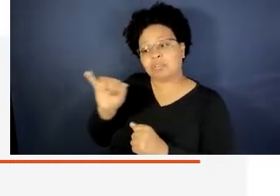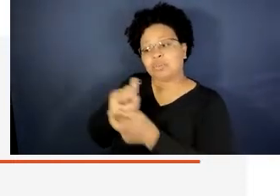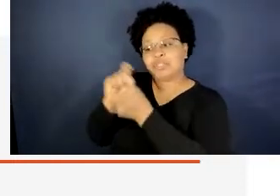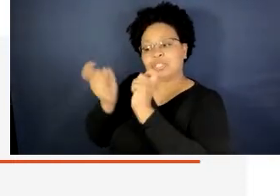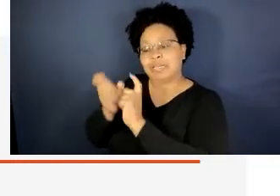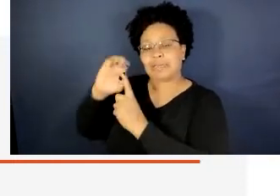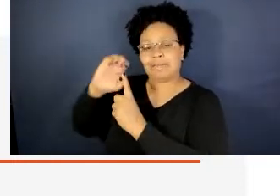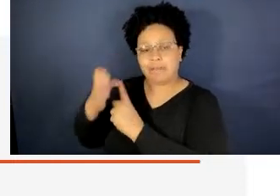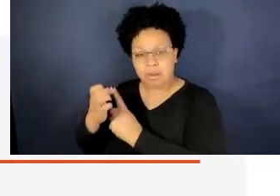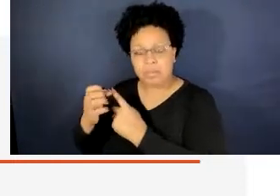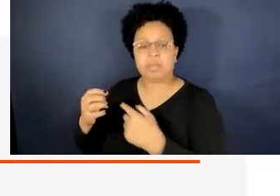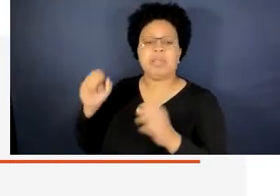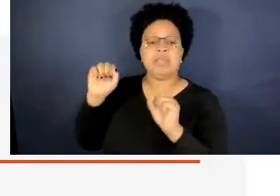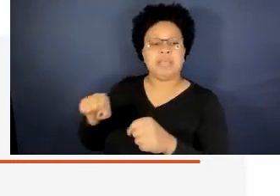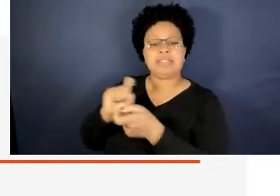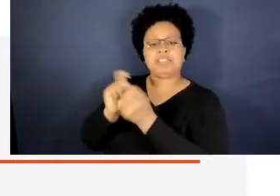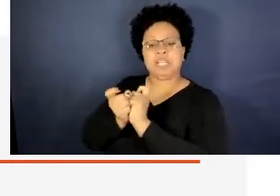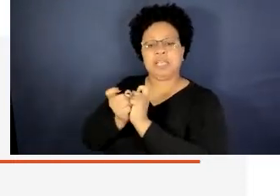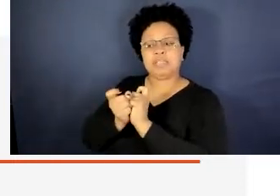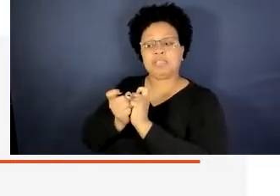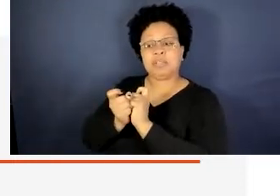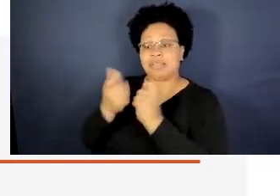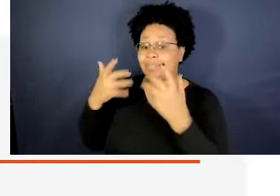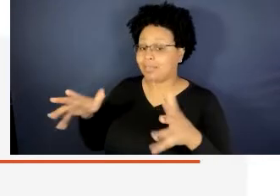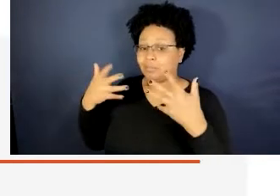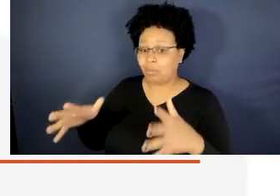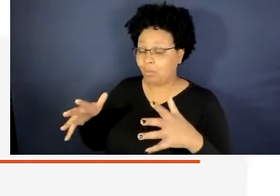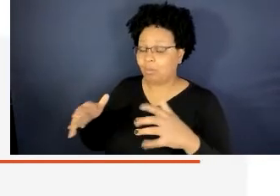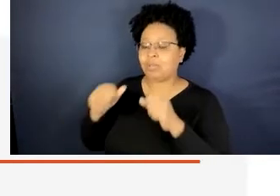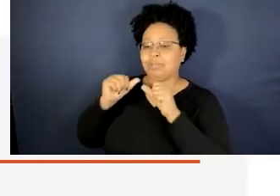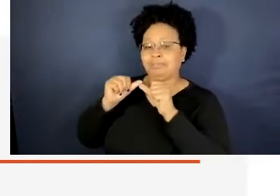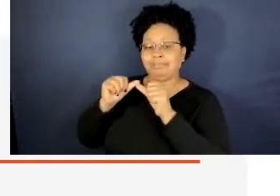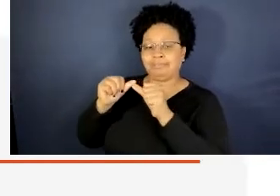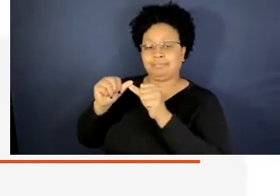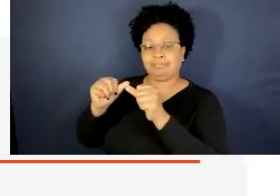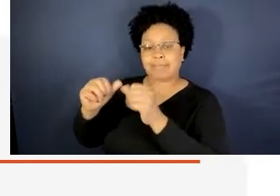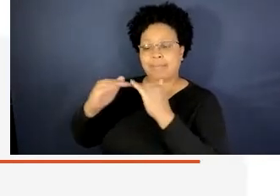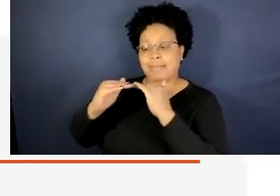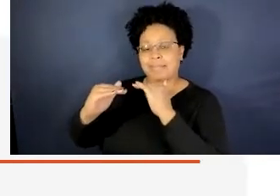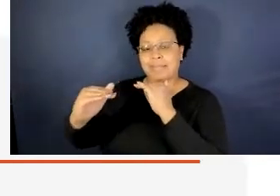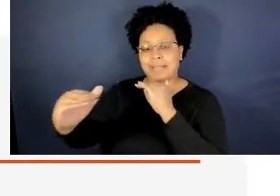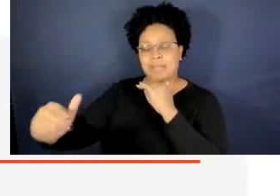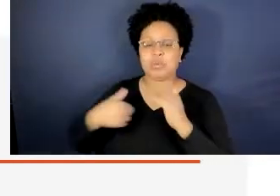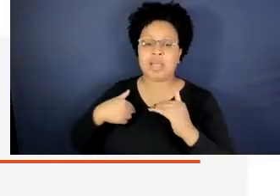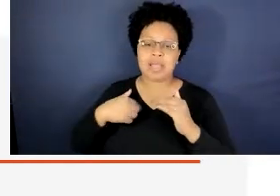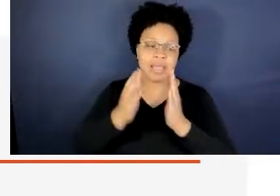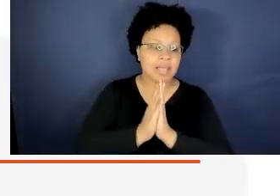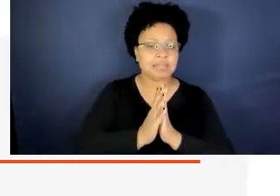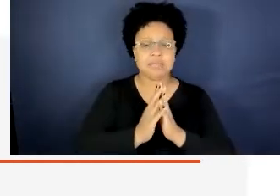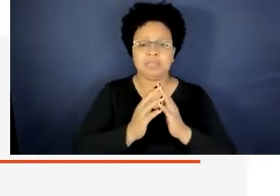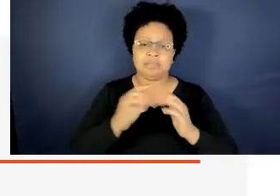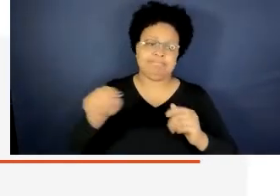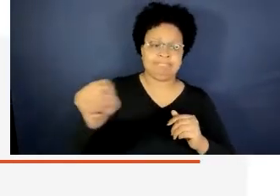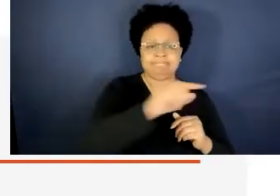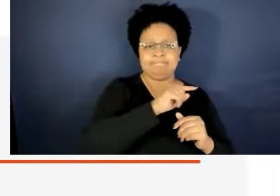environment, it has the power to maintain the environment. So I ask all of us a self-reflecting, soul-searching question: